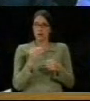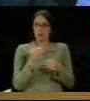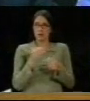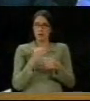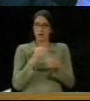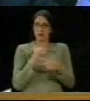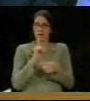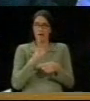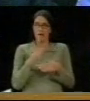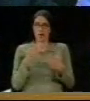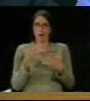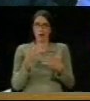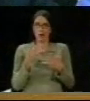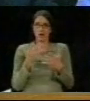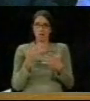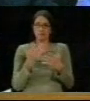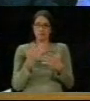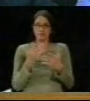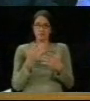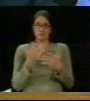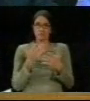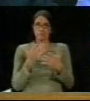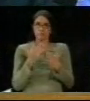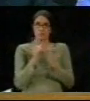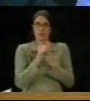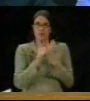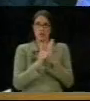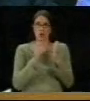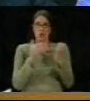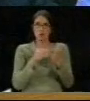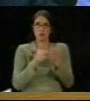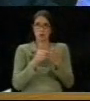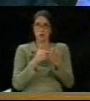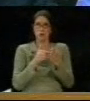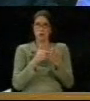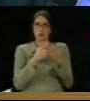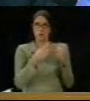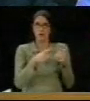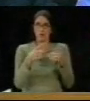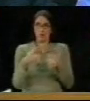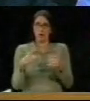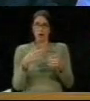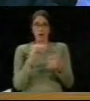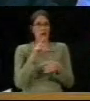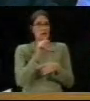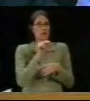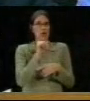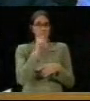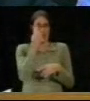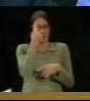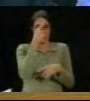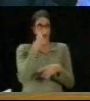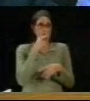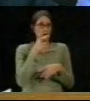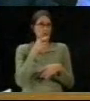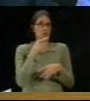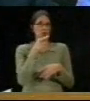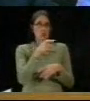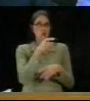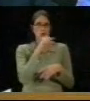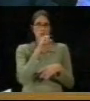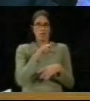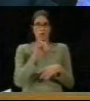are a lawsuit pending. And no, I don't think you or your rep or